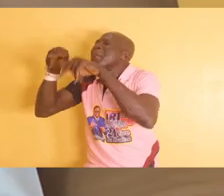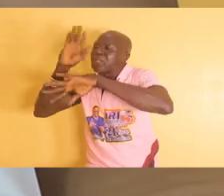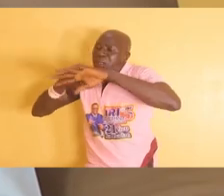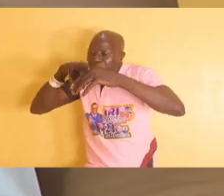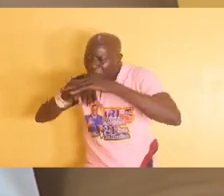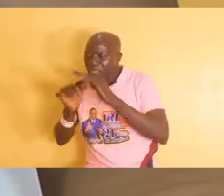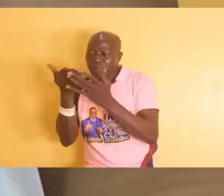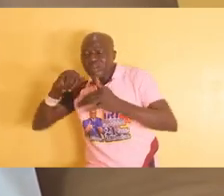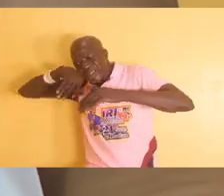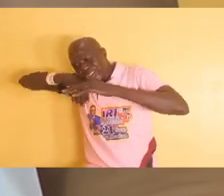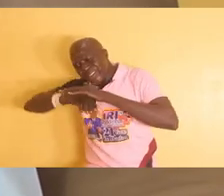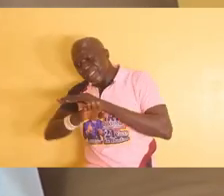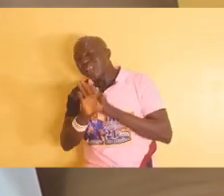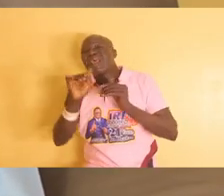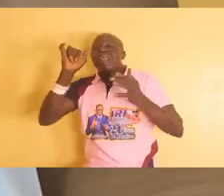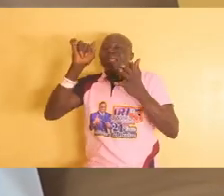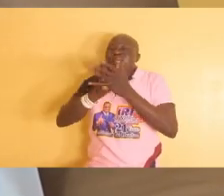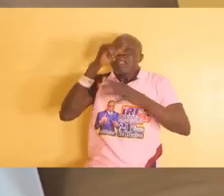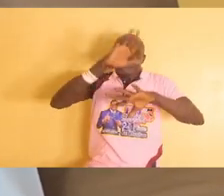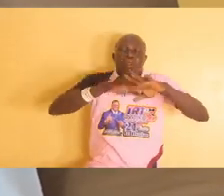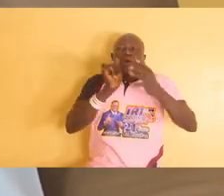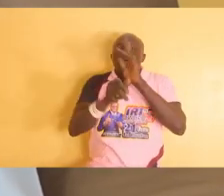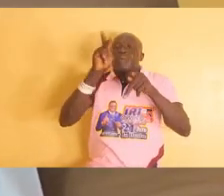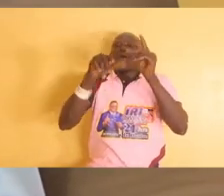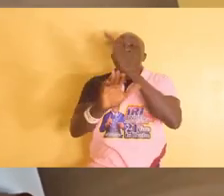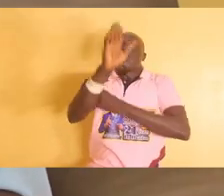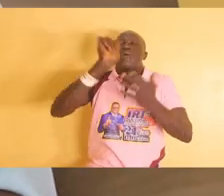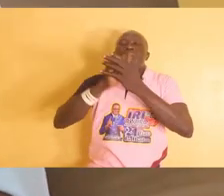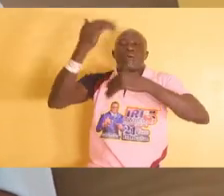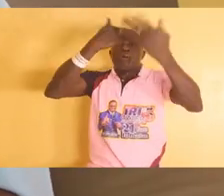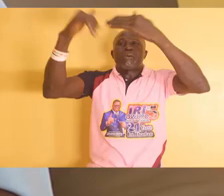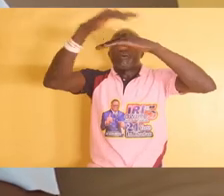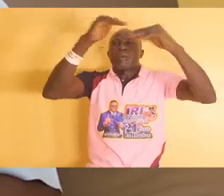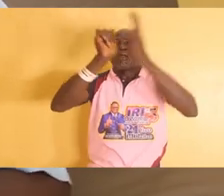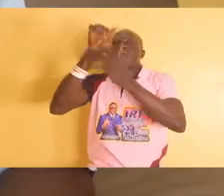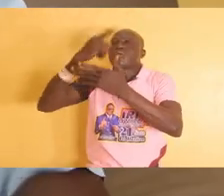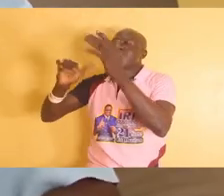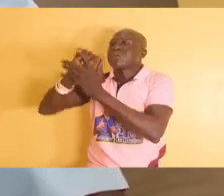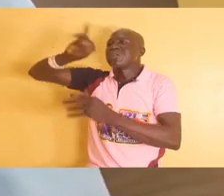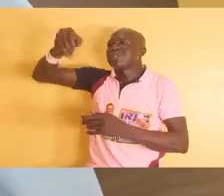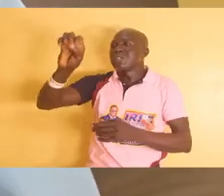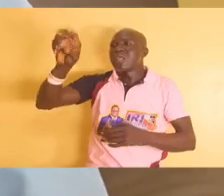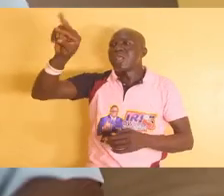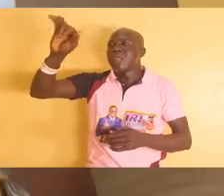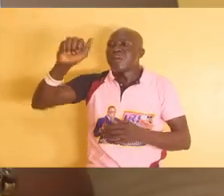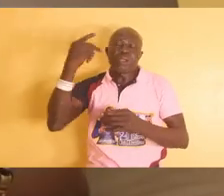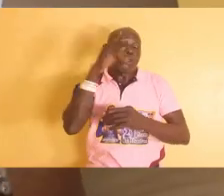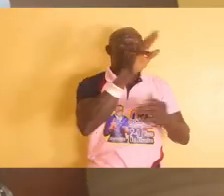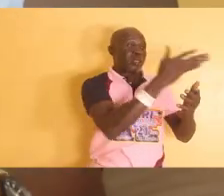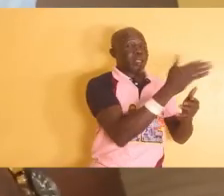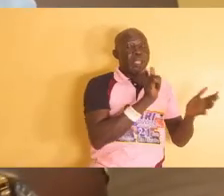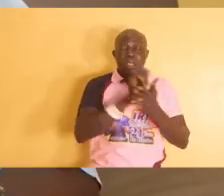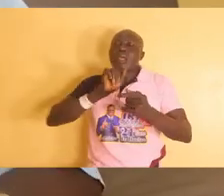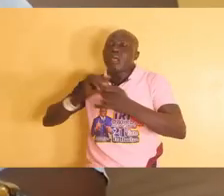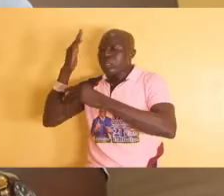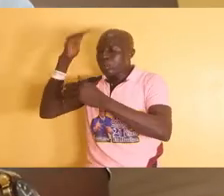The internal call. They are the call internal call. The people God has called from heaven. That's why I told Jeremiah. Jeremiah, look